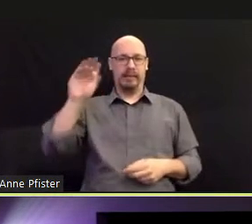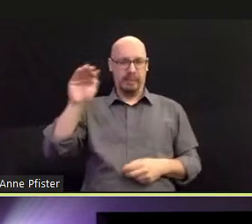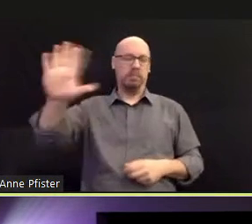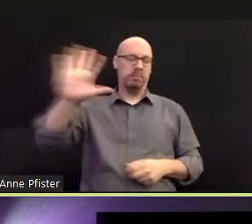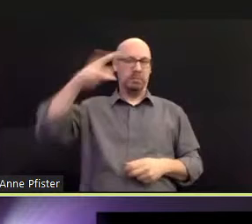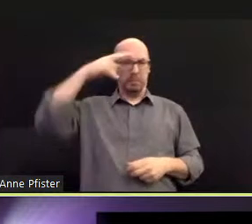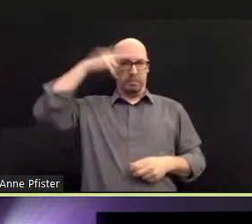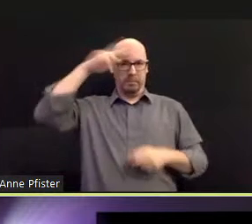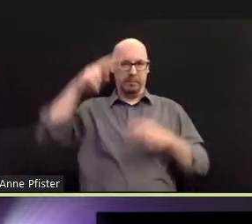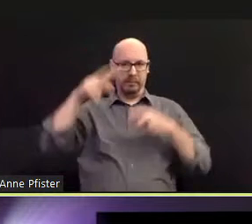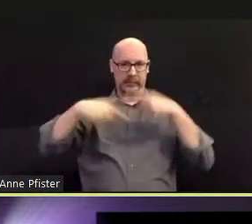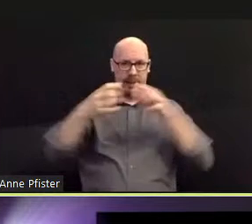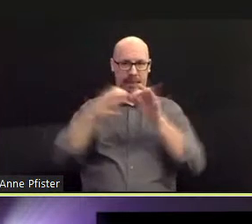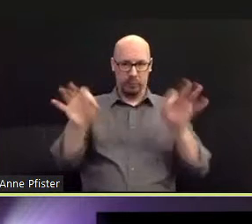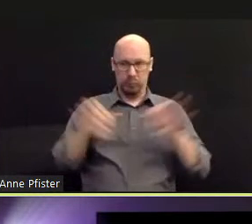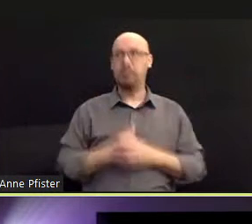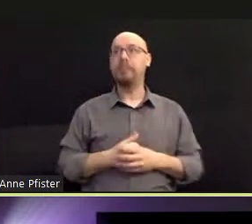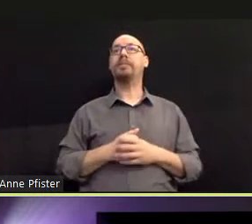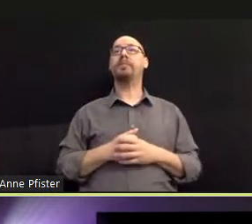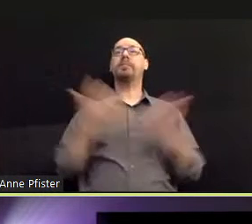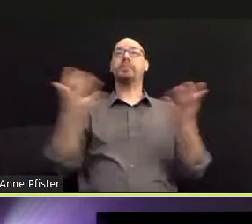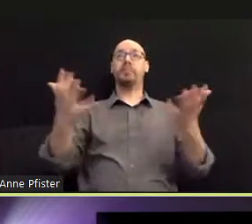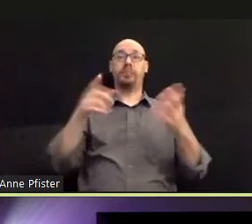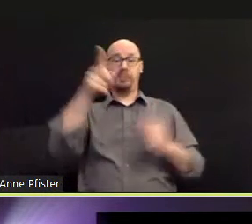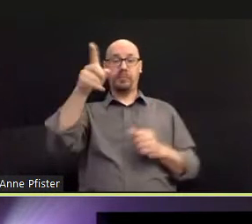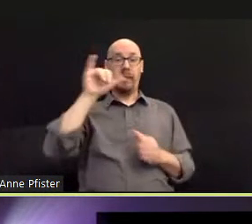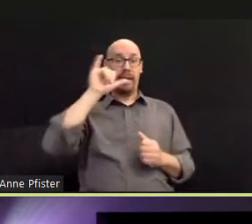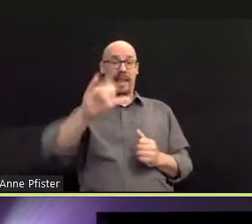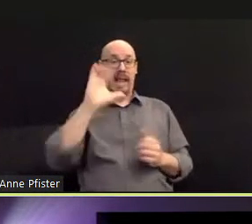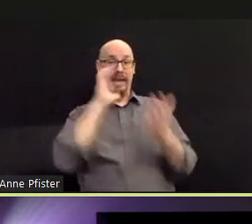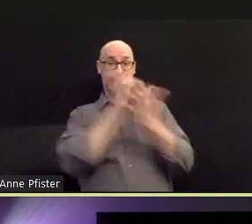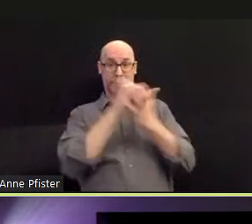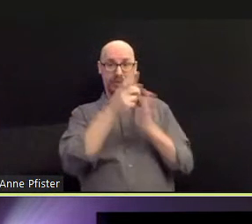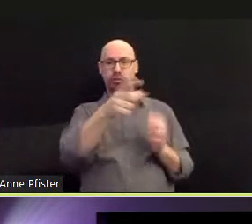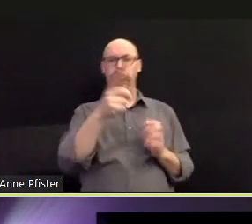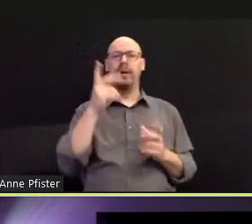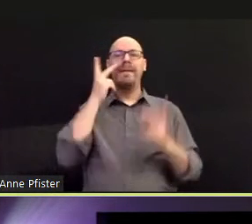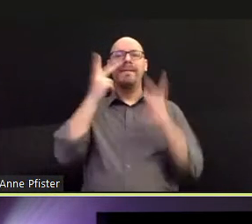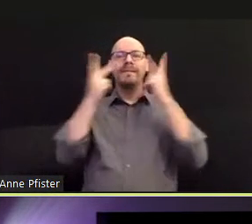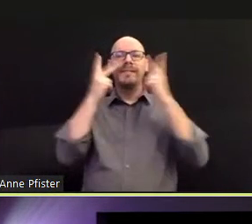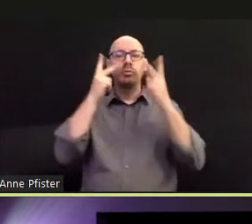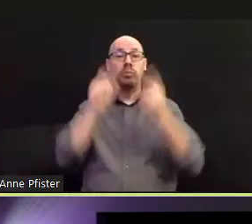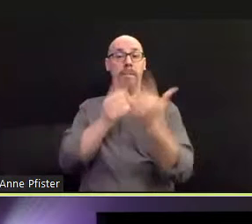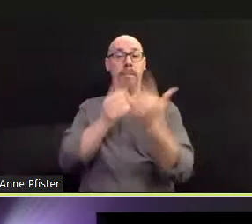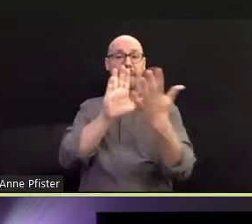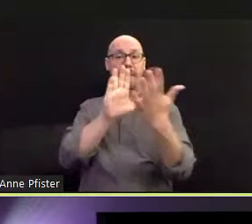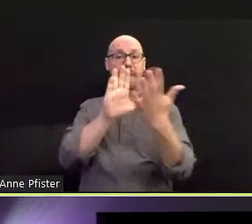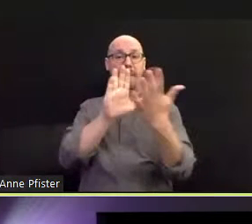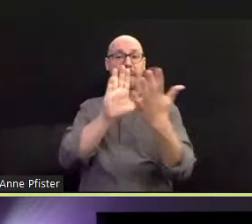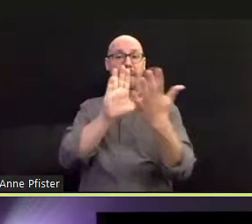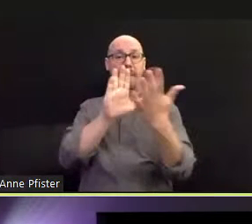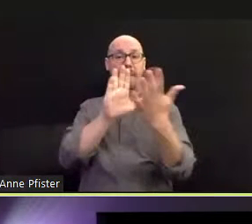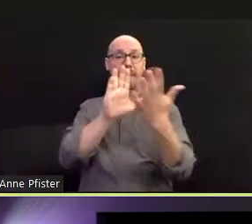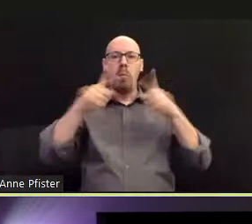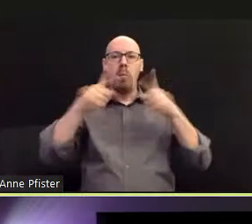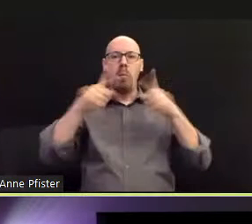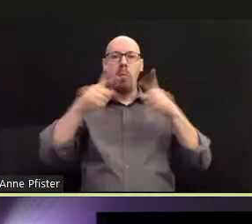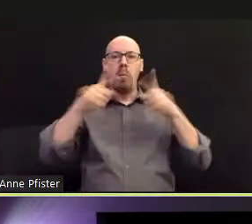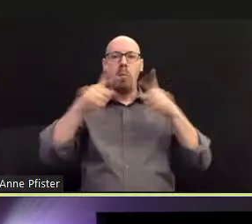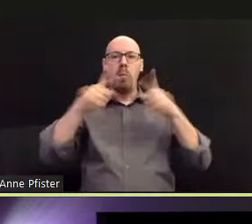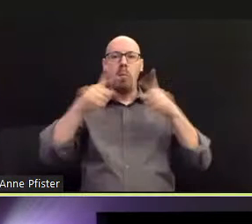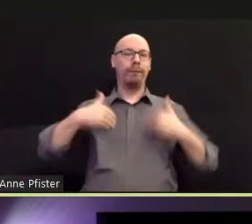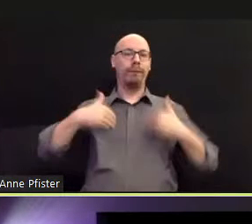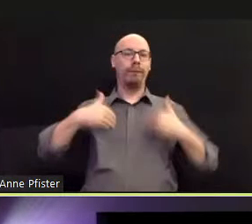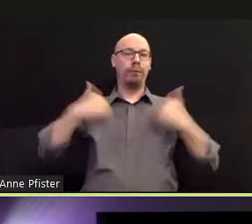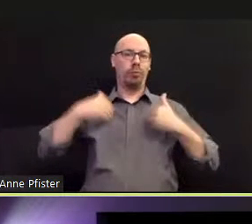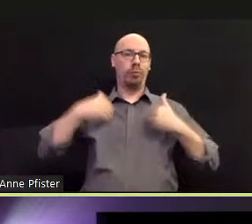talk. So this is an image of a visual method that I developed while working with deaf youth in Mexico. It's a method I call